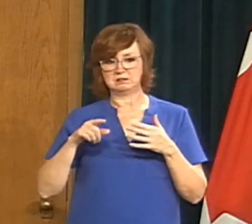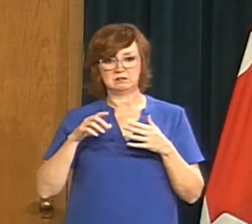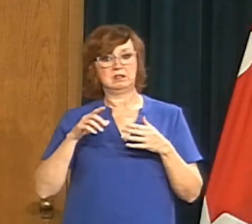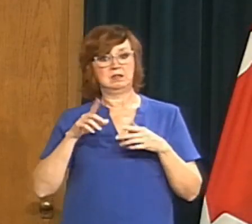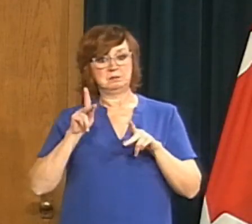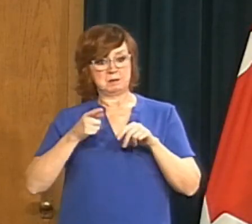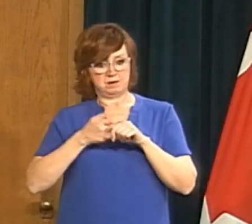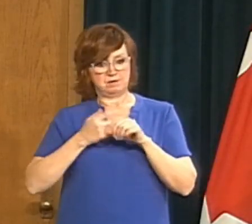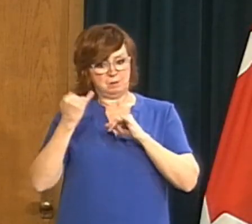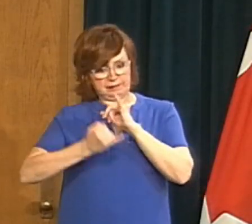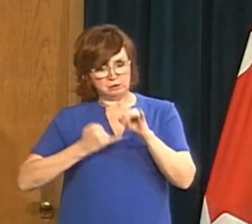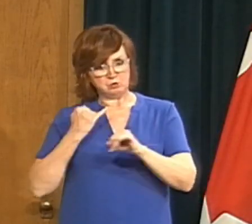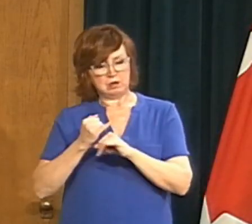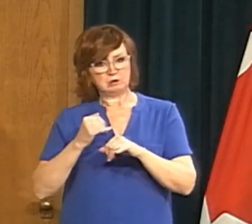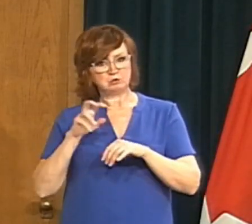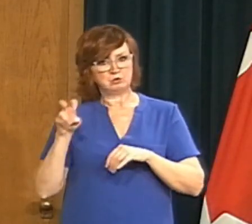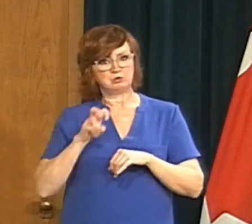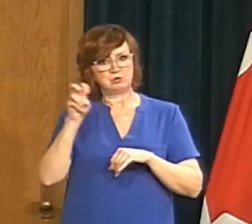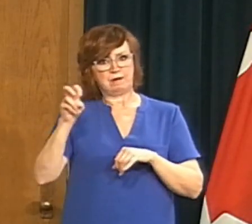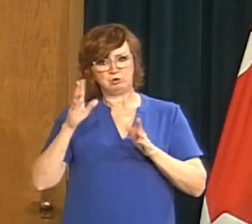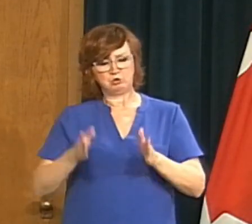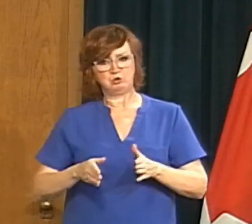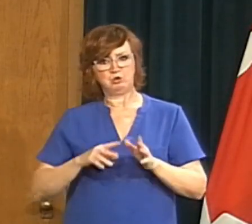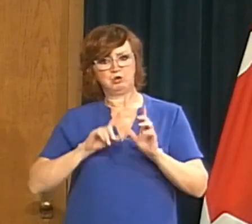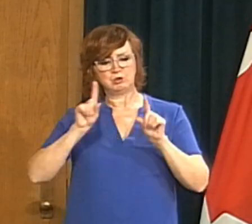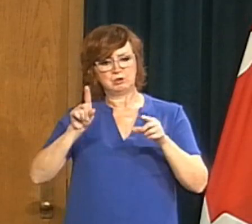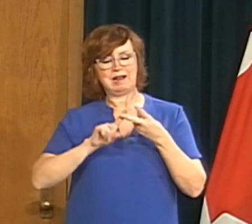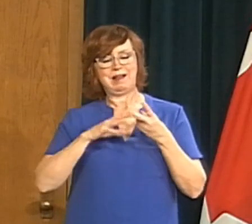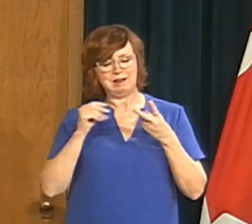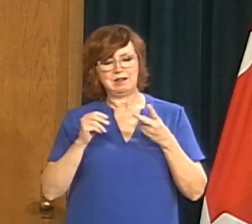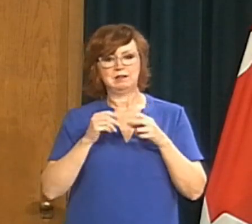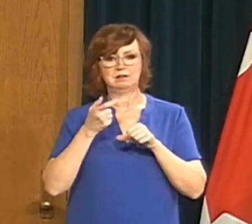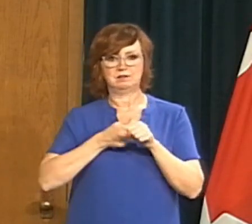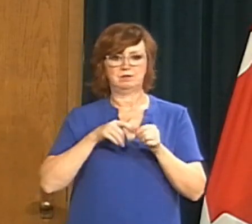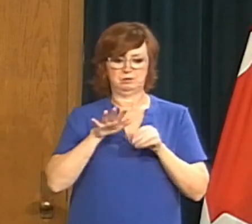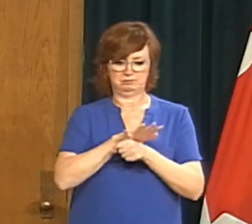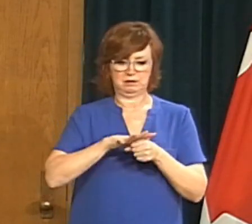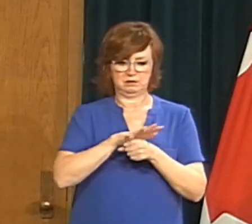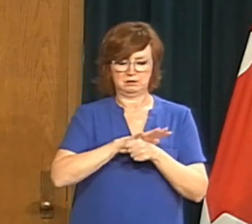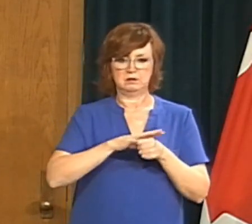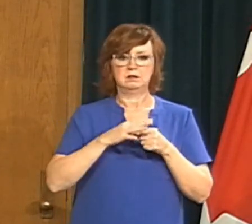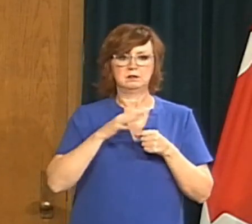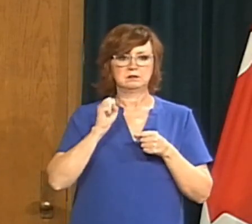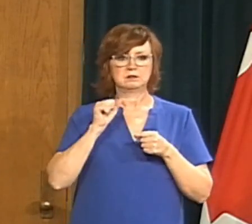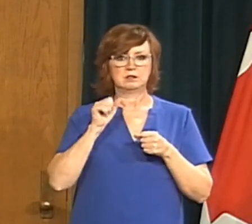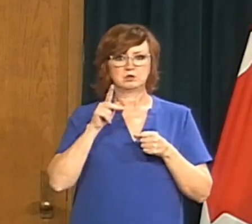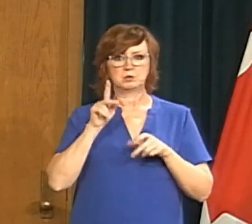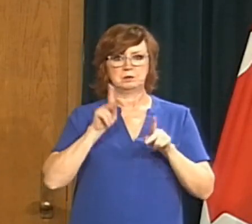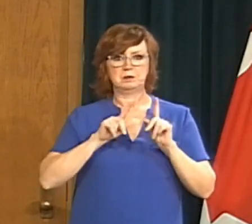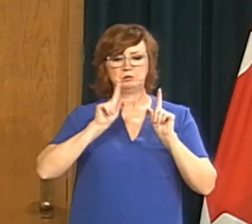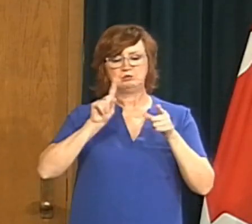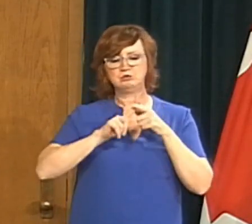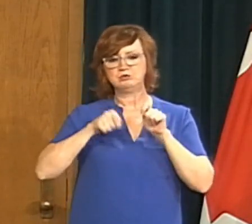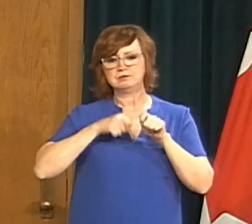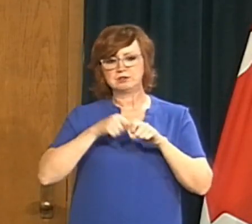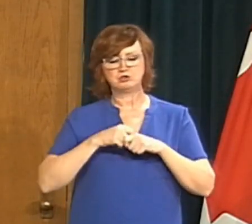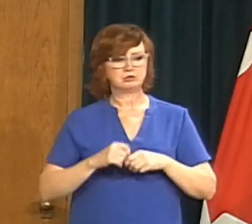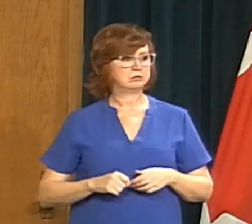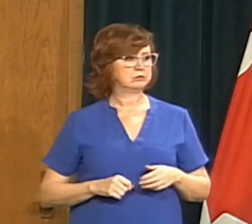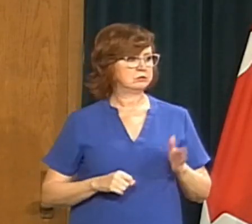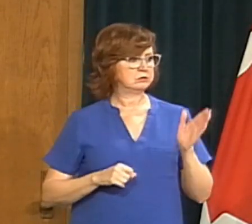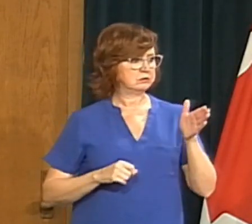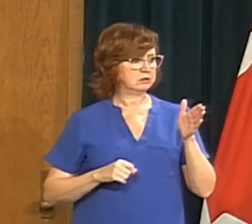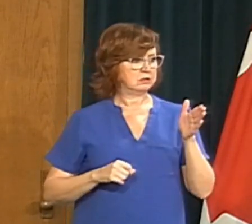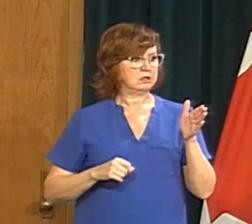base. So we're trying to work with our provincial outfitters as best we can. You have a follow-up, Arthur? Yeah, I just wanted to know if you have